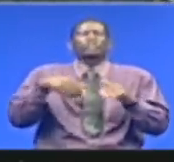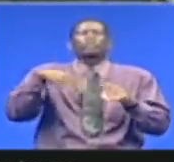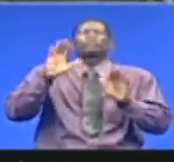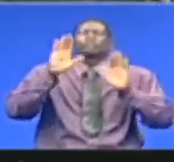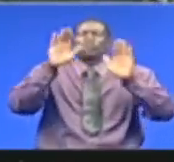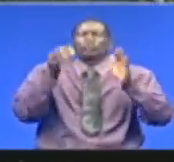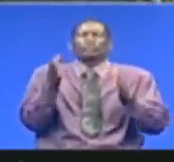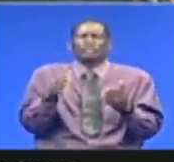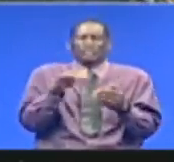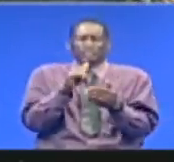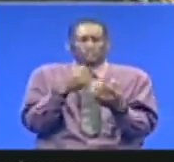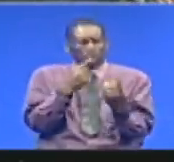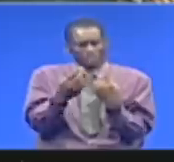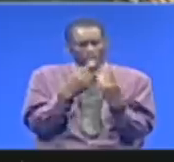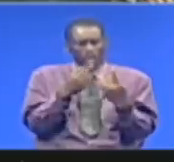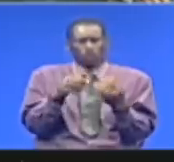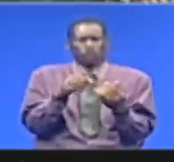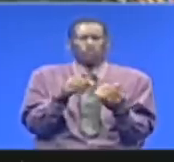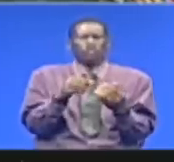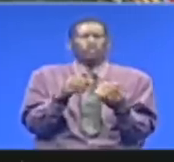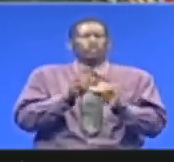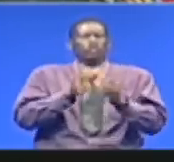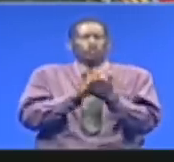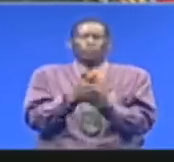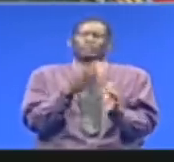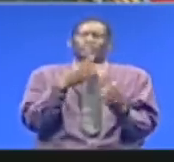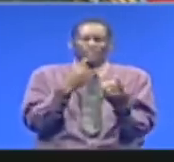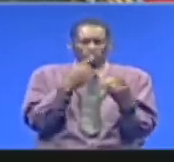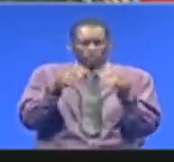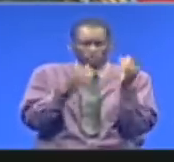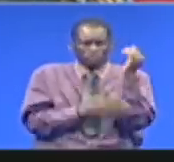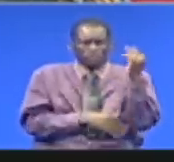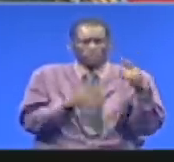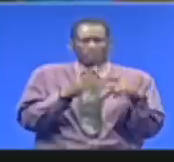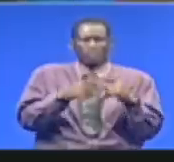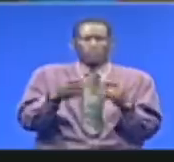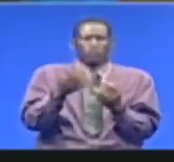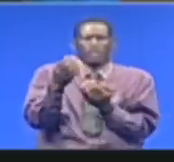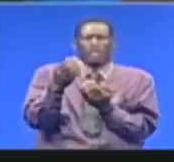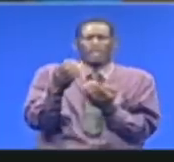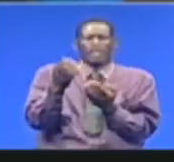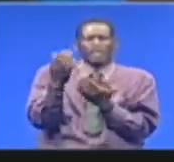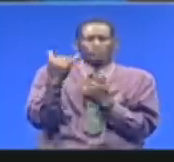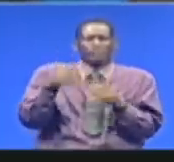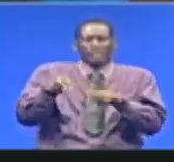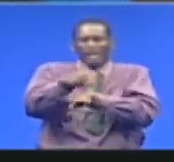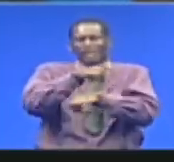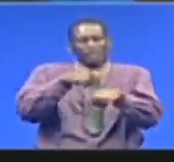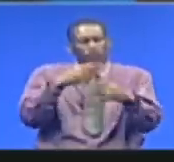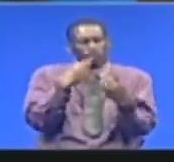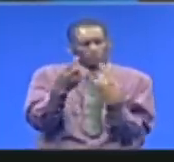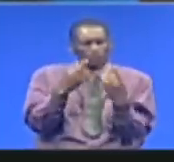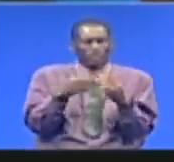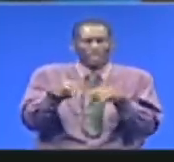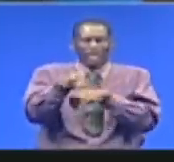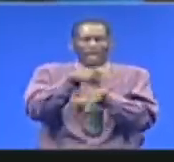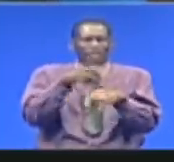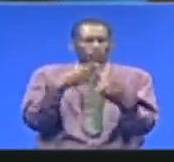thing is, and dialogue, no one not saying dialogue is bad, dialogue is right. But we are looking for a national dialogue that